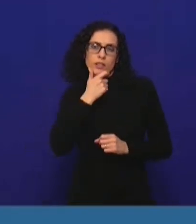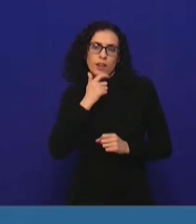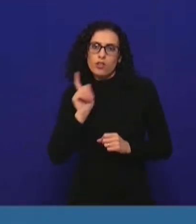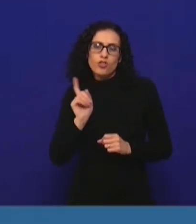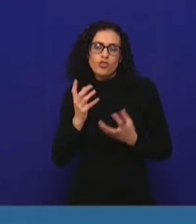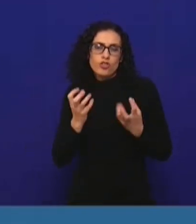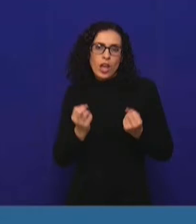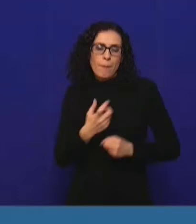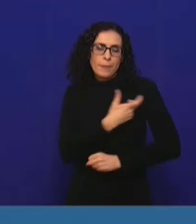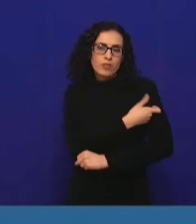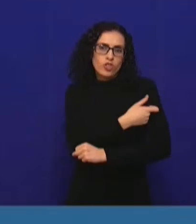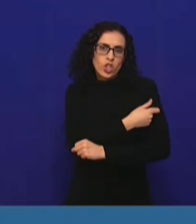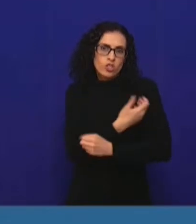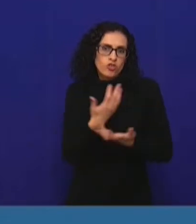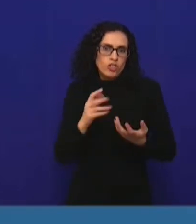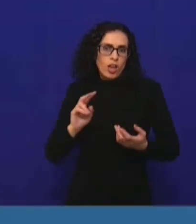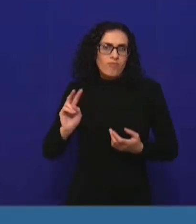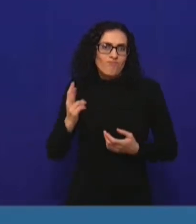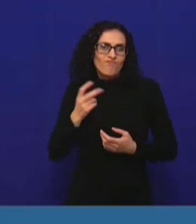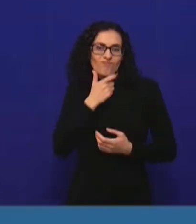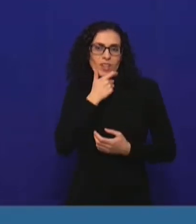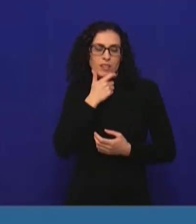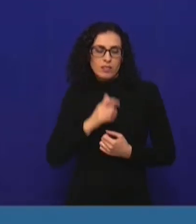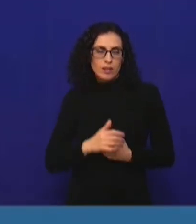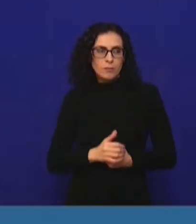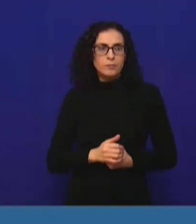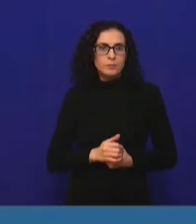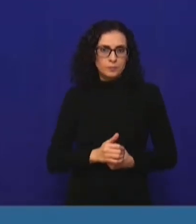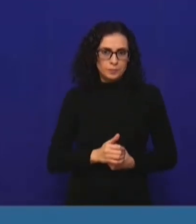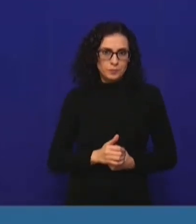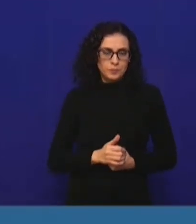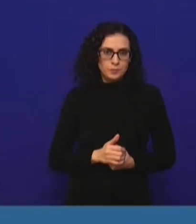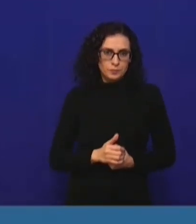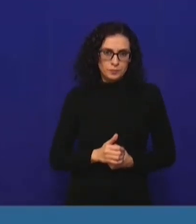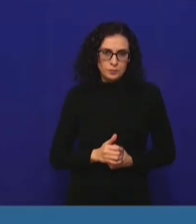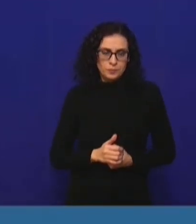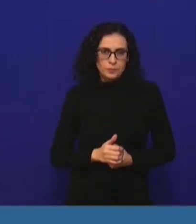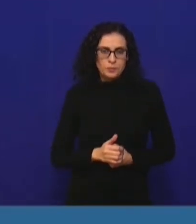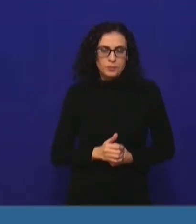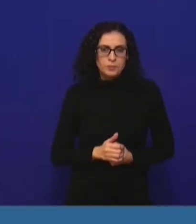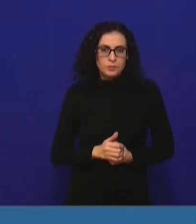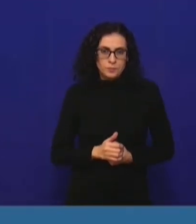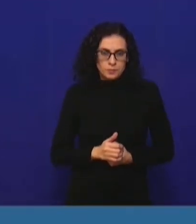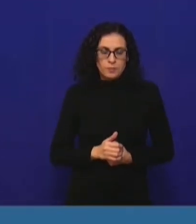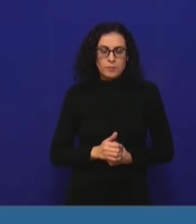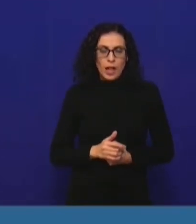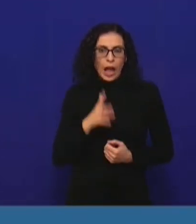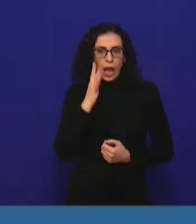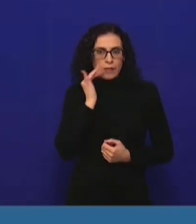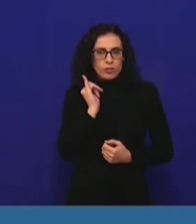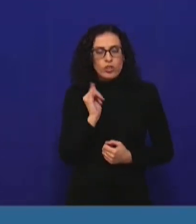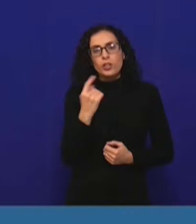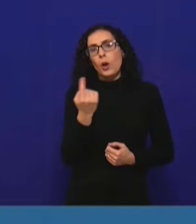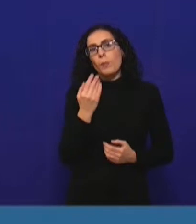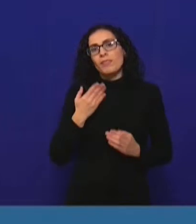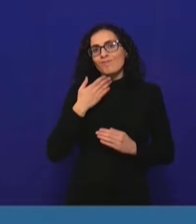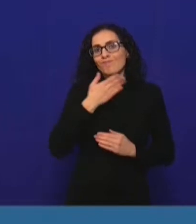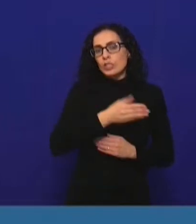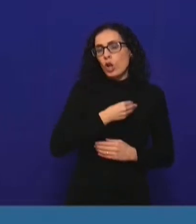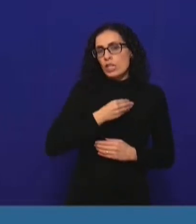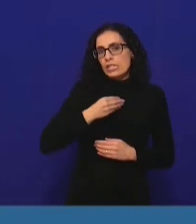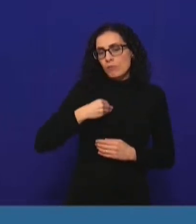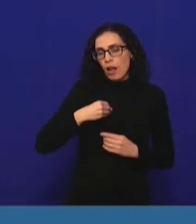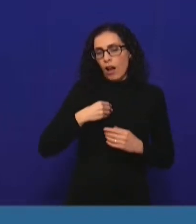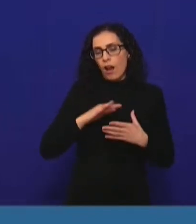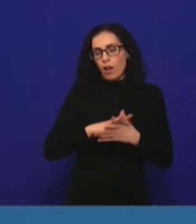Grazzi. Fatti, aħna qegħdin insegwu n-numru ta' nies li qegħdin jitlu l-isptar u anke l-etajiet tagħhom.